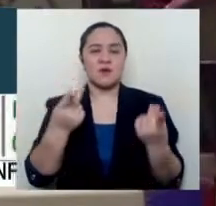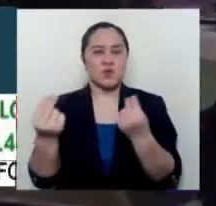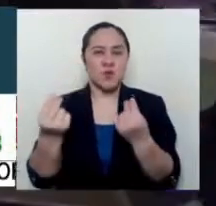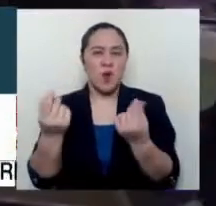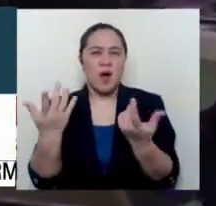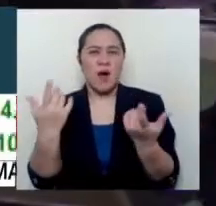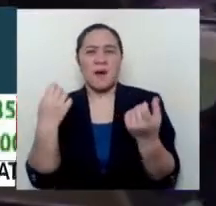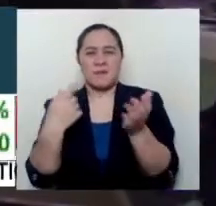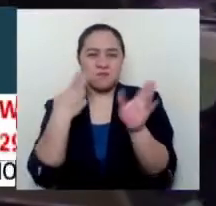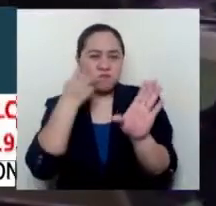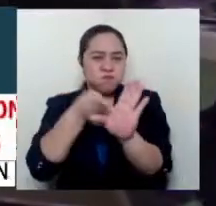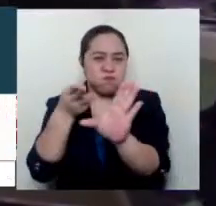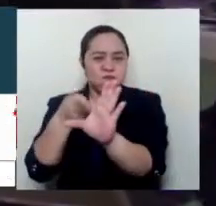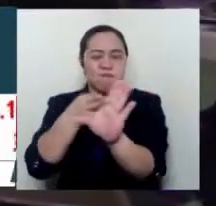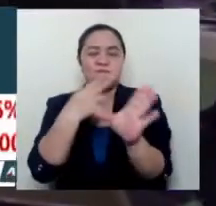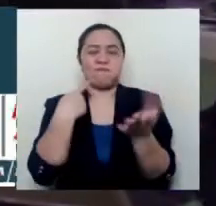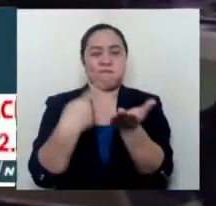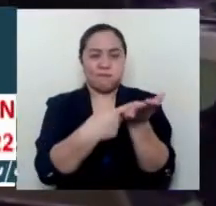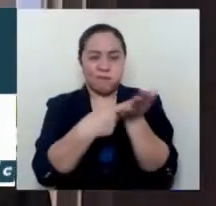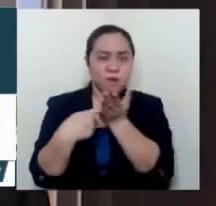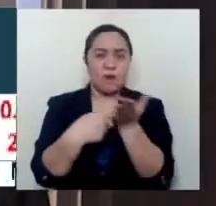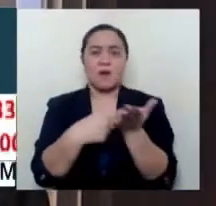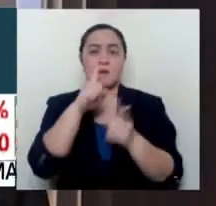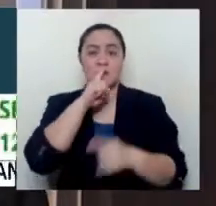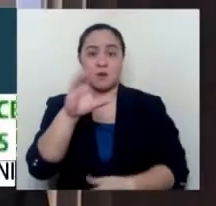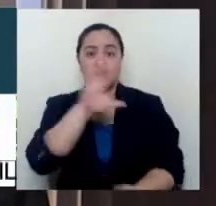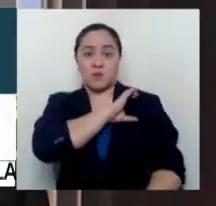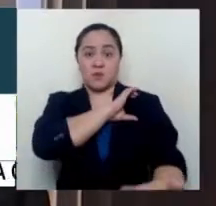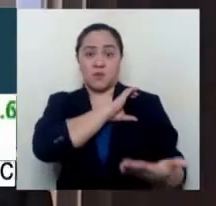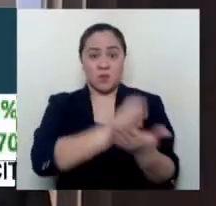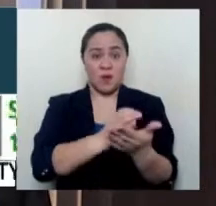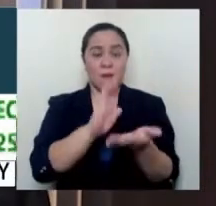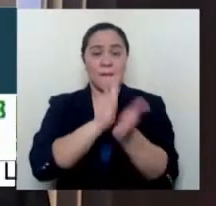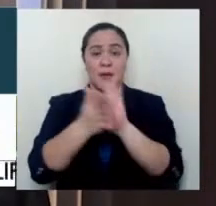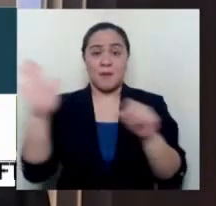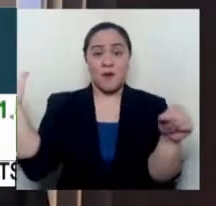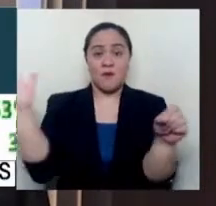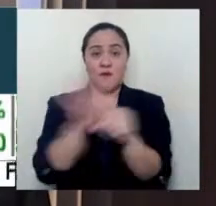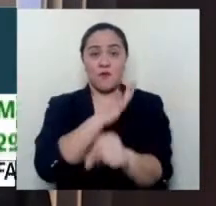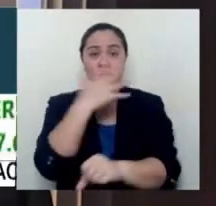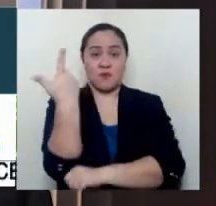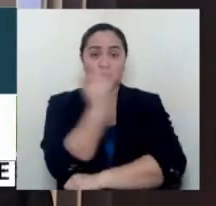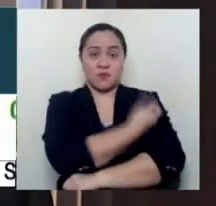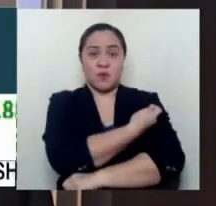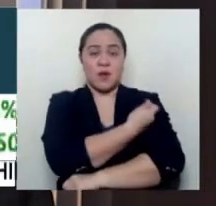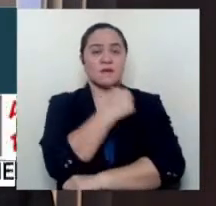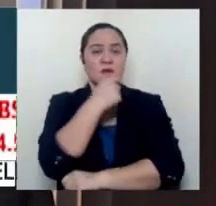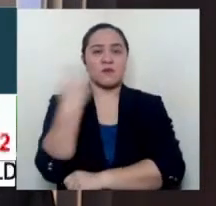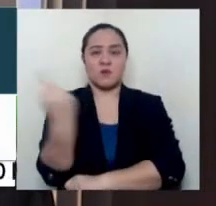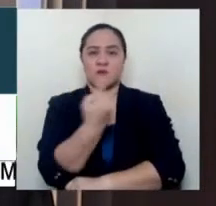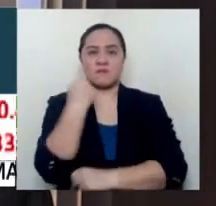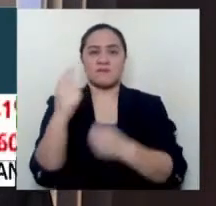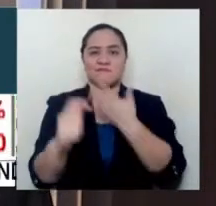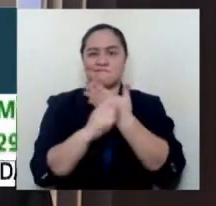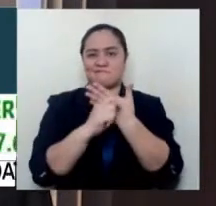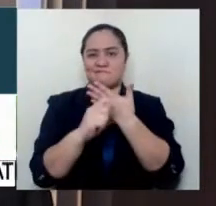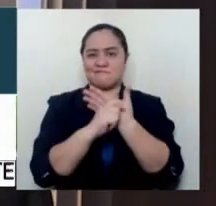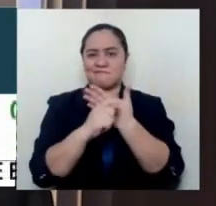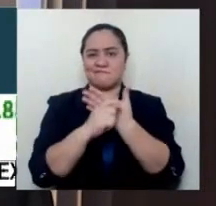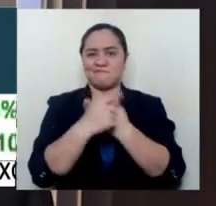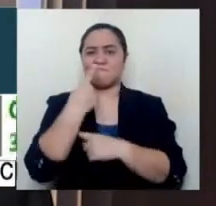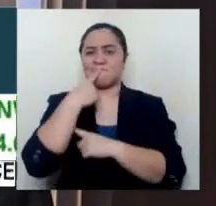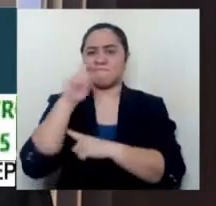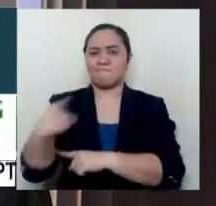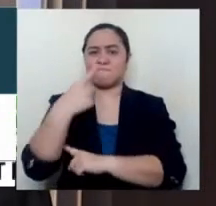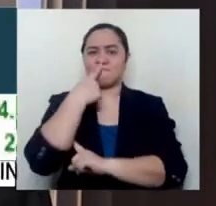vaccine requirements. I'm quite confident that when this finally gets fully adjudicated, not just a temporary order, right, the validity of